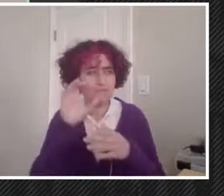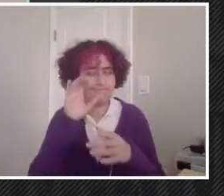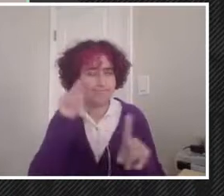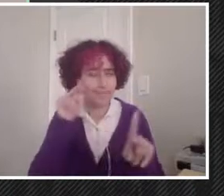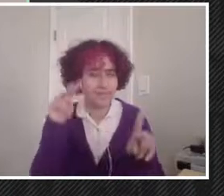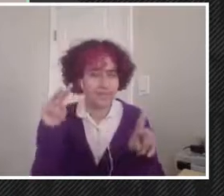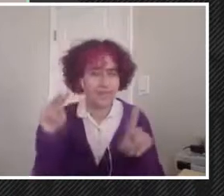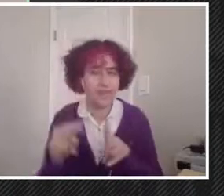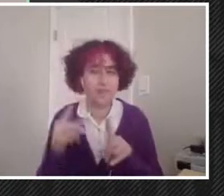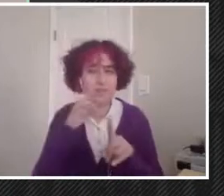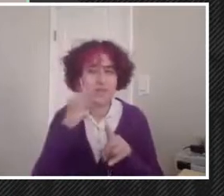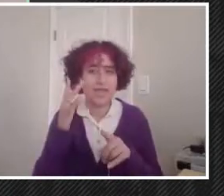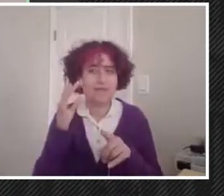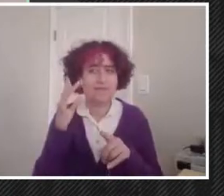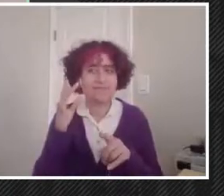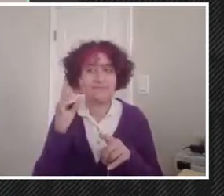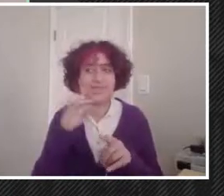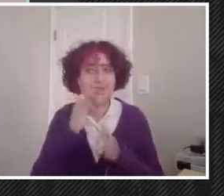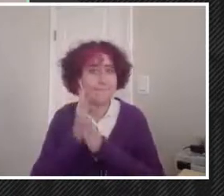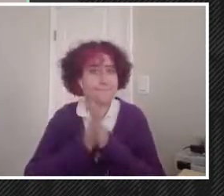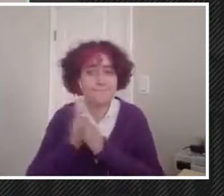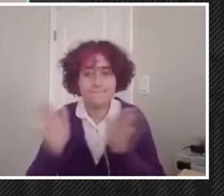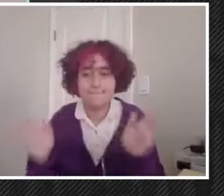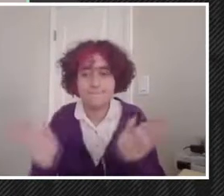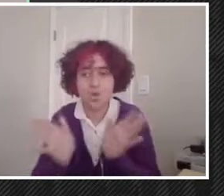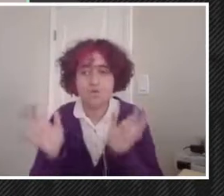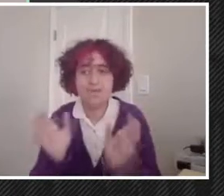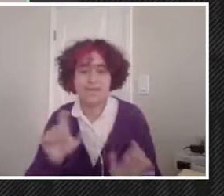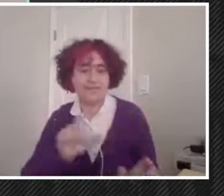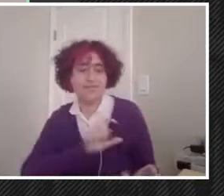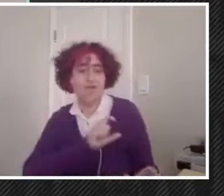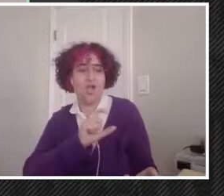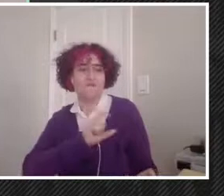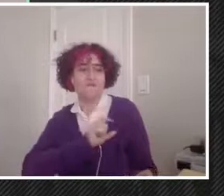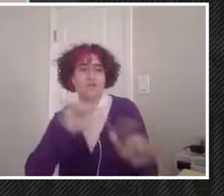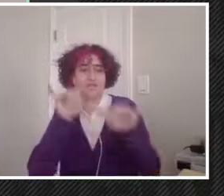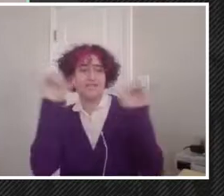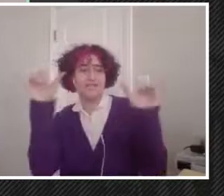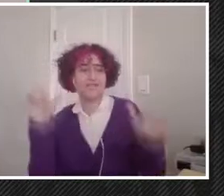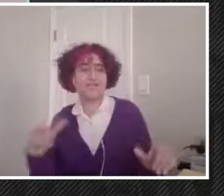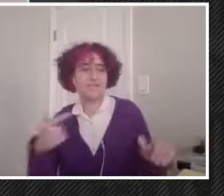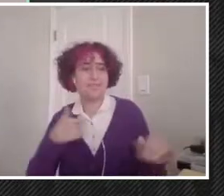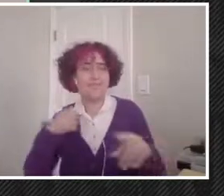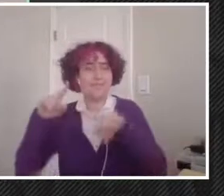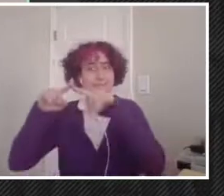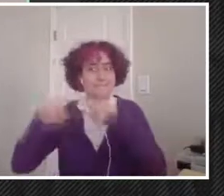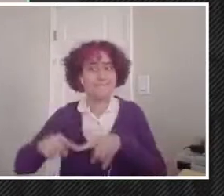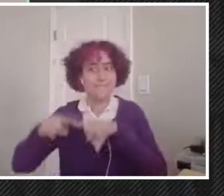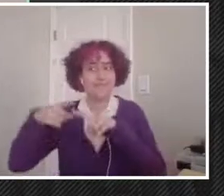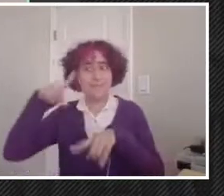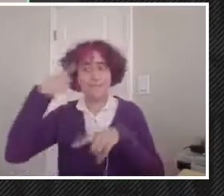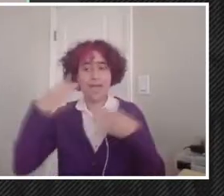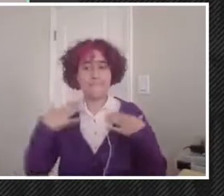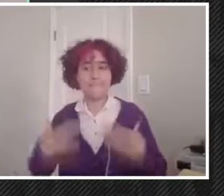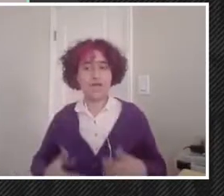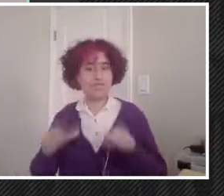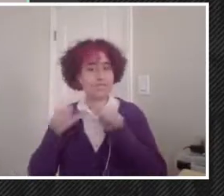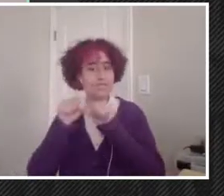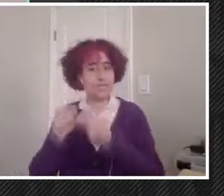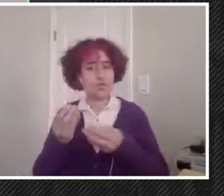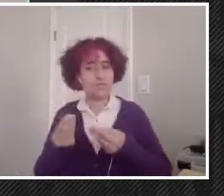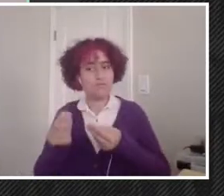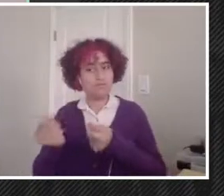enforcement economic model that depends on Black bodies to continue to profit from it, then we have to look at the